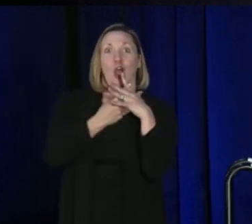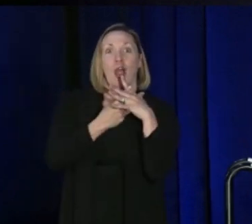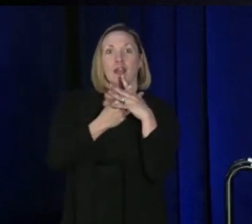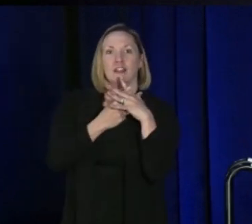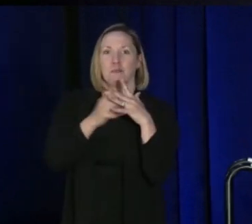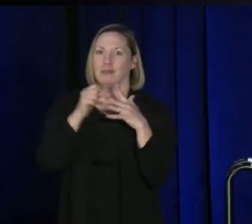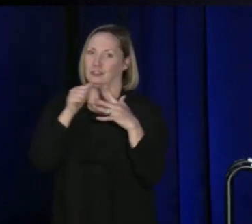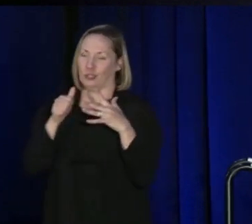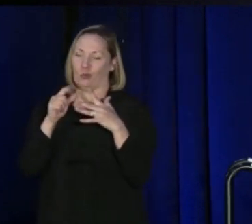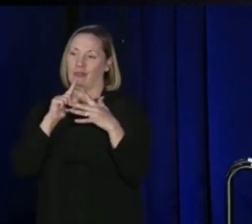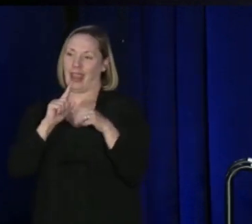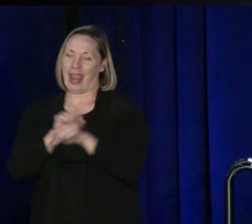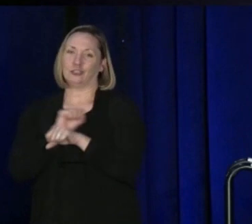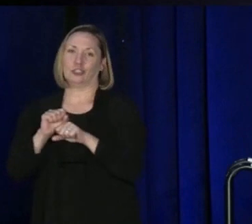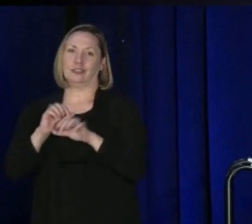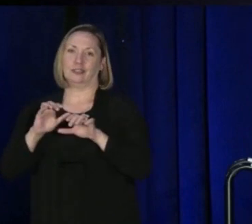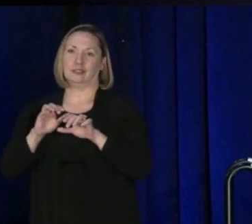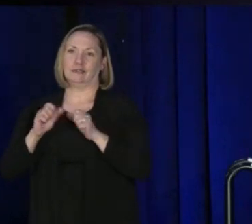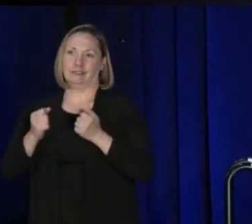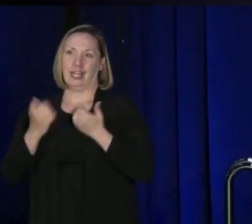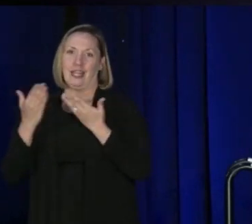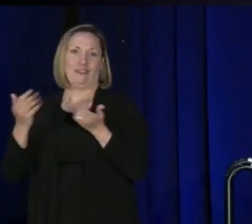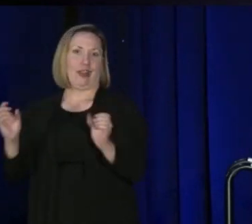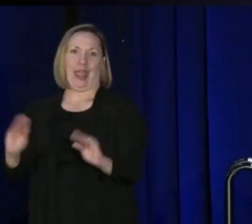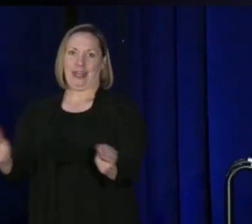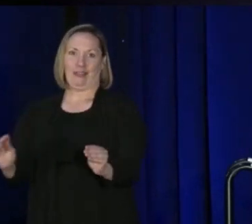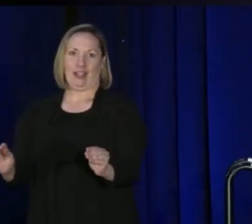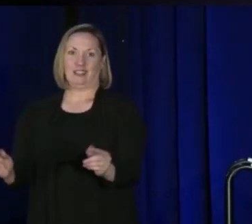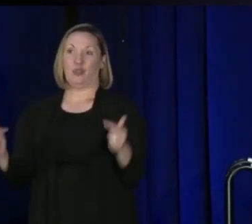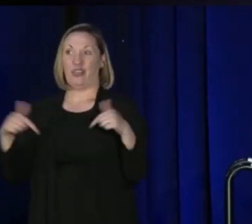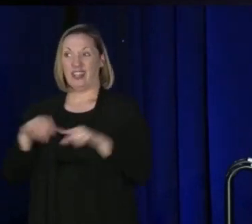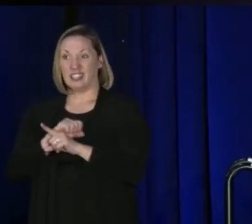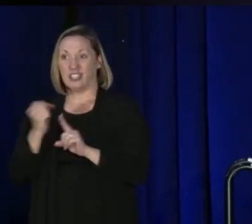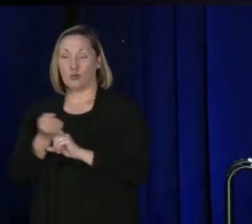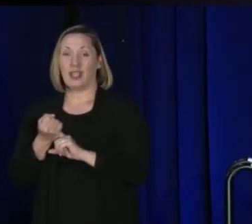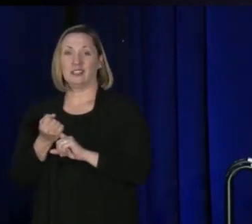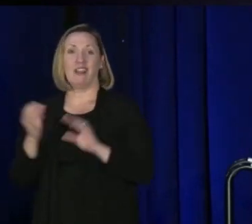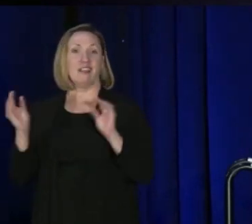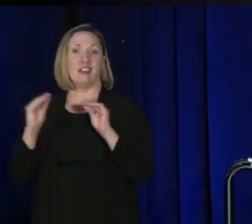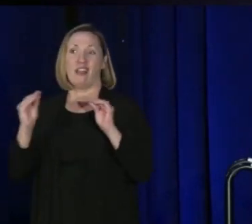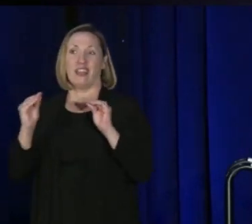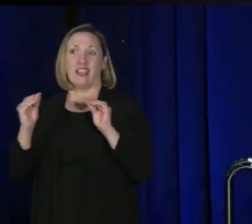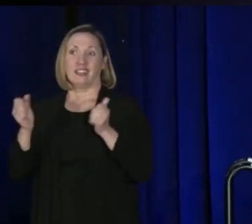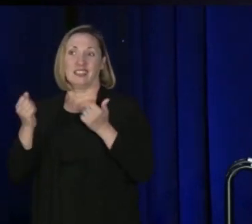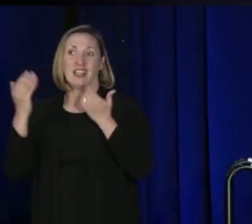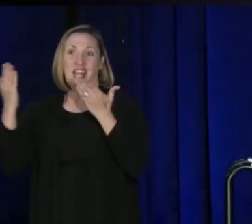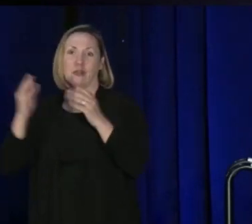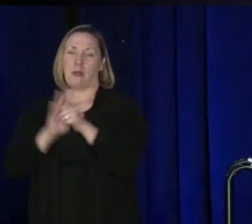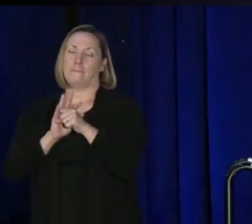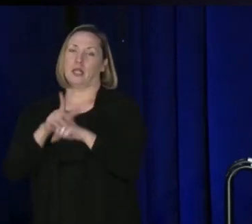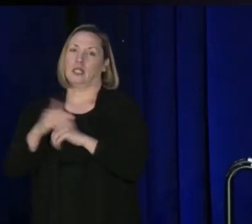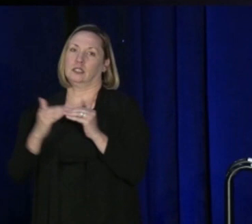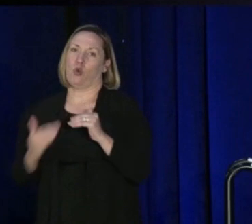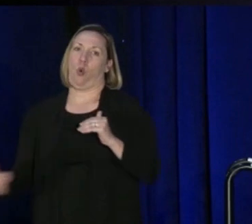anything. And so in this case, nothing delivered, plenty of over-engineering. One more